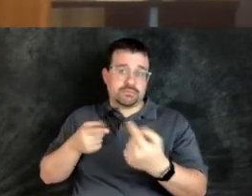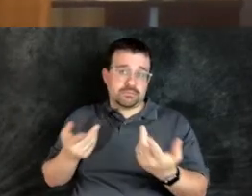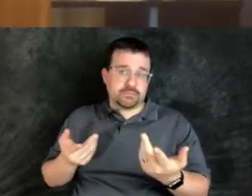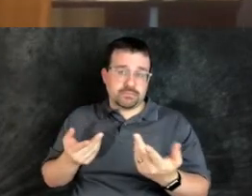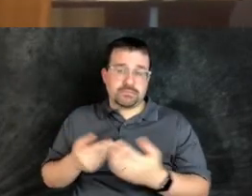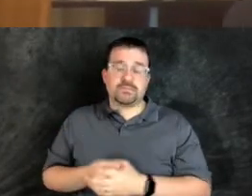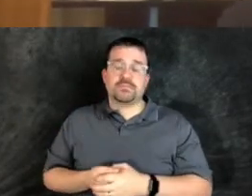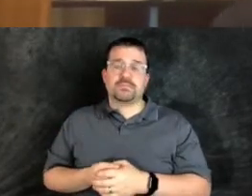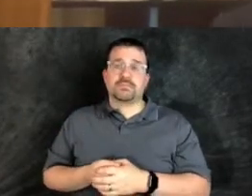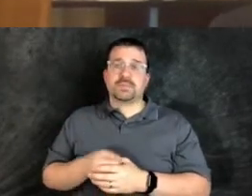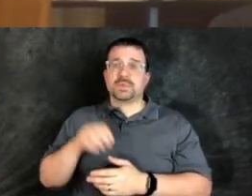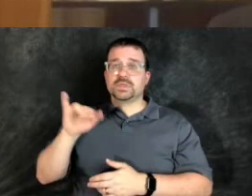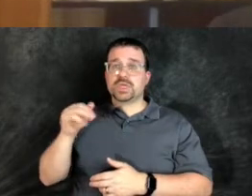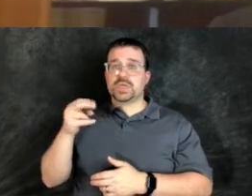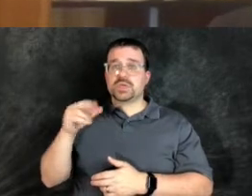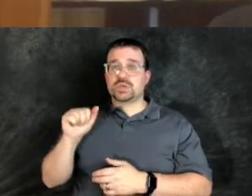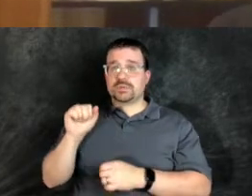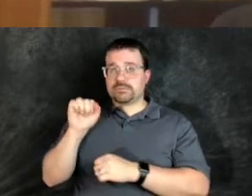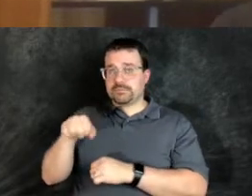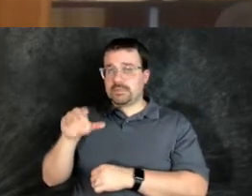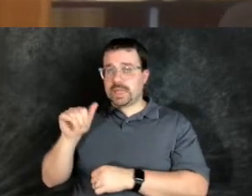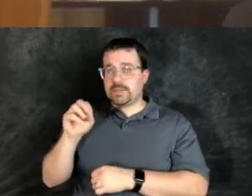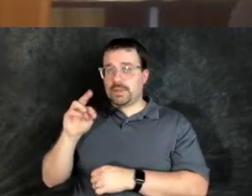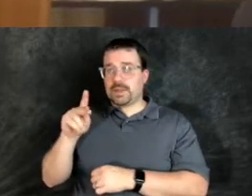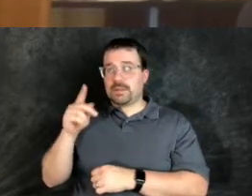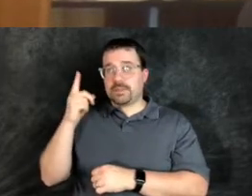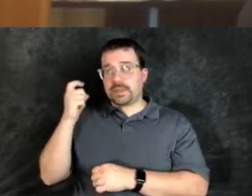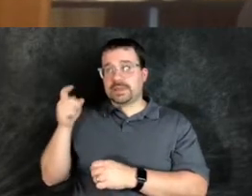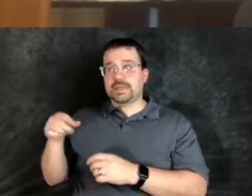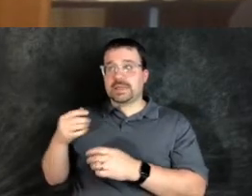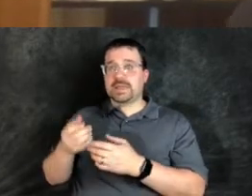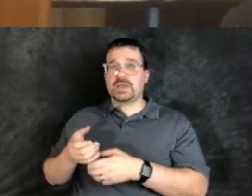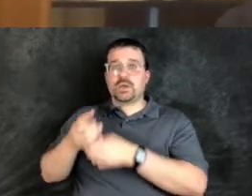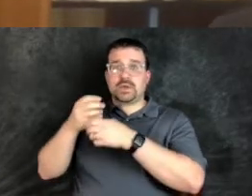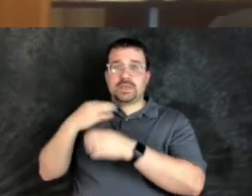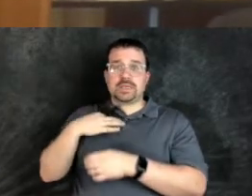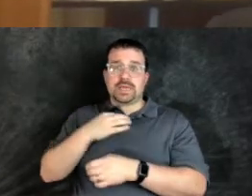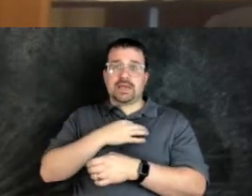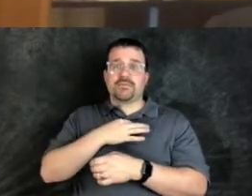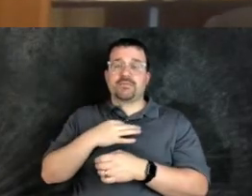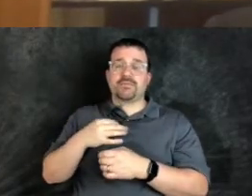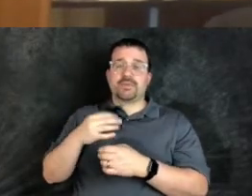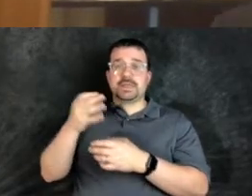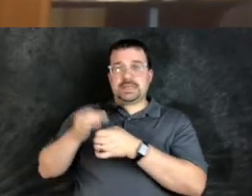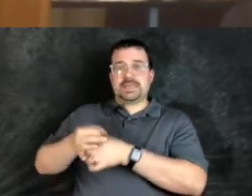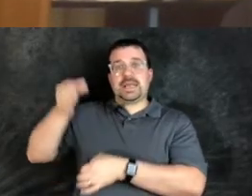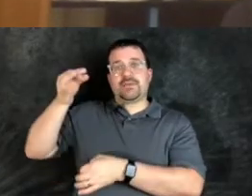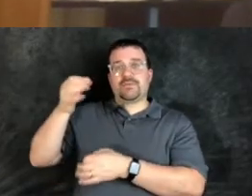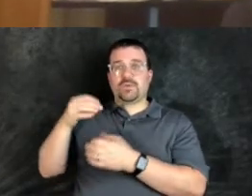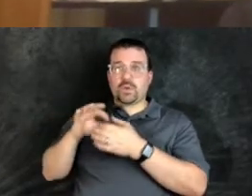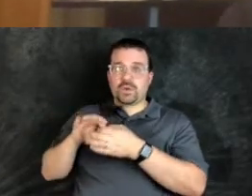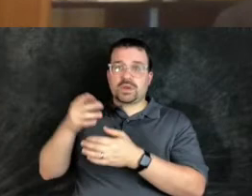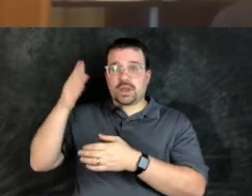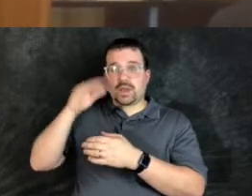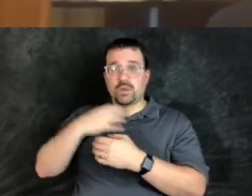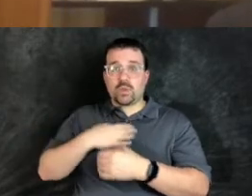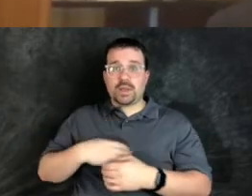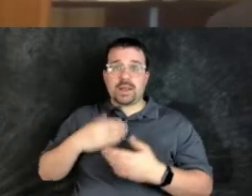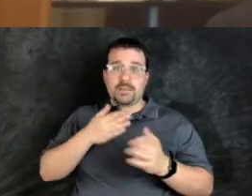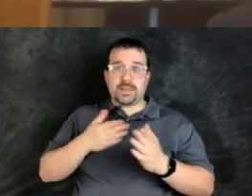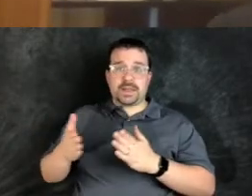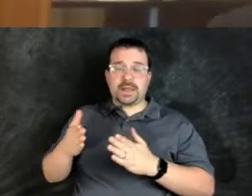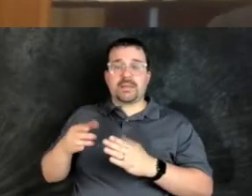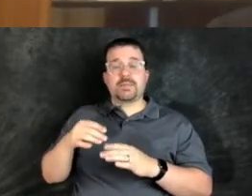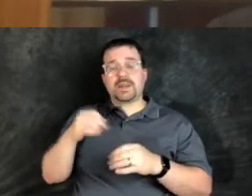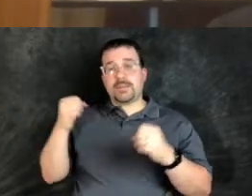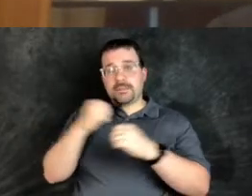Joshua defeated Amalek that day because Moses raised the staff according to God's will and plan. But there was a battle with that same enemy